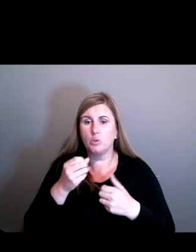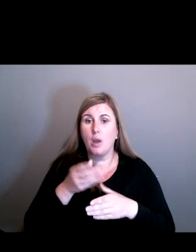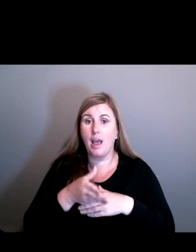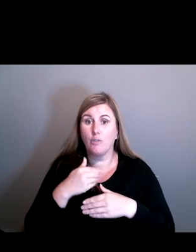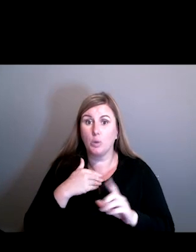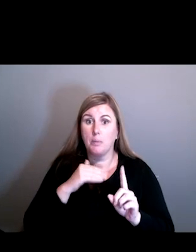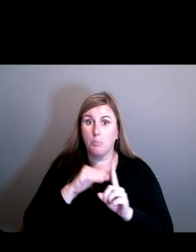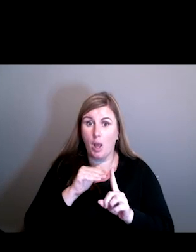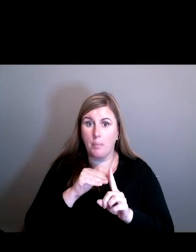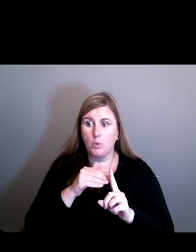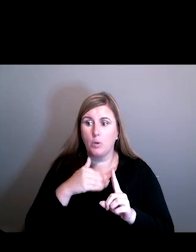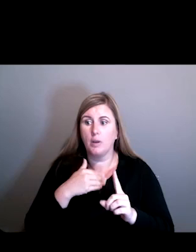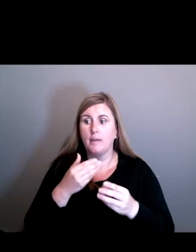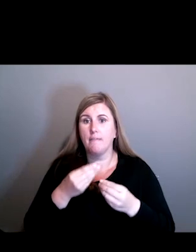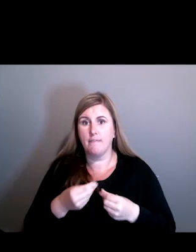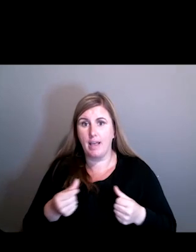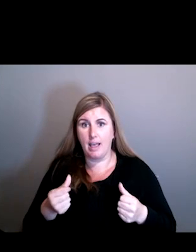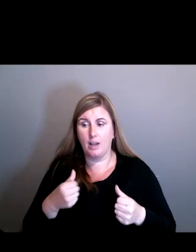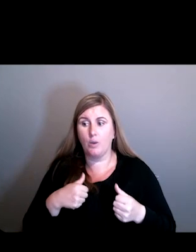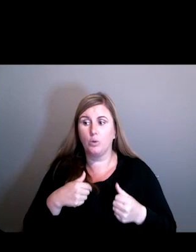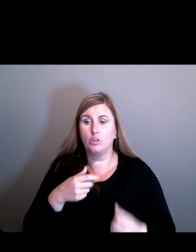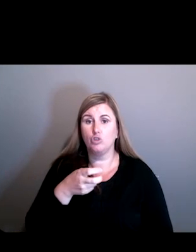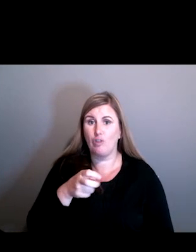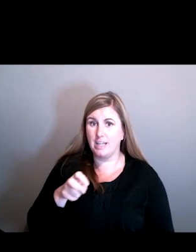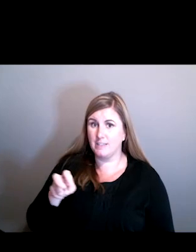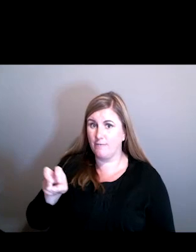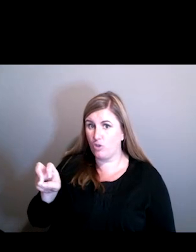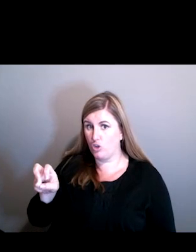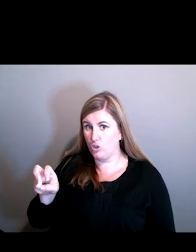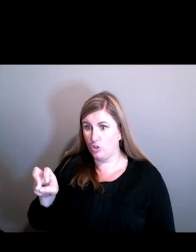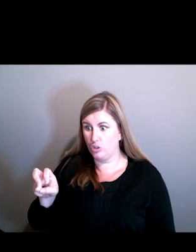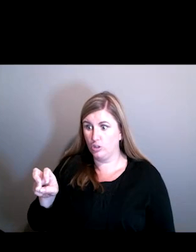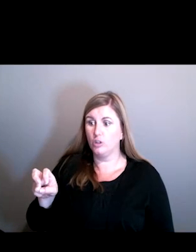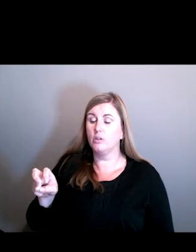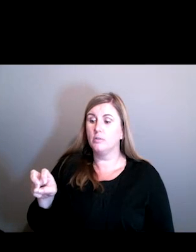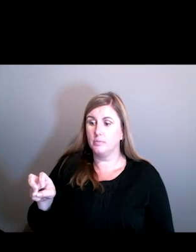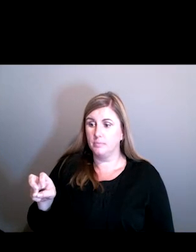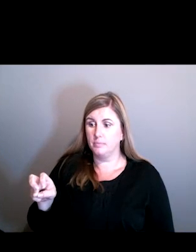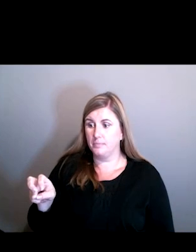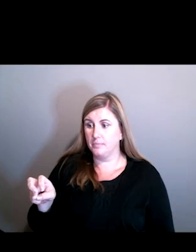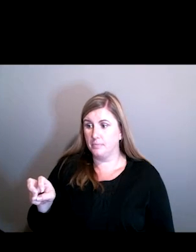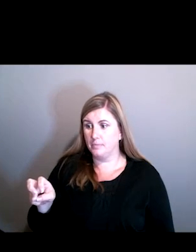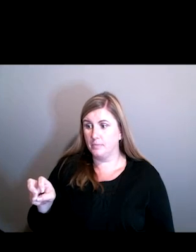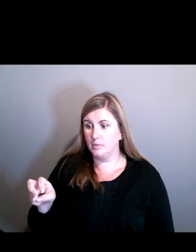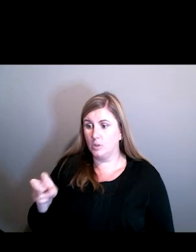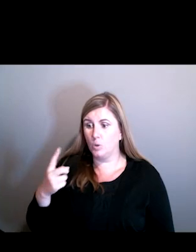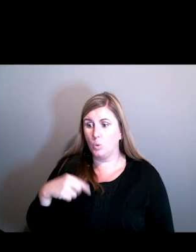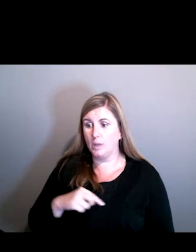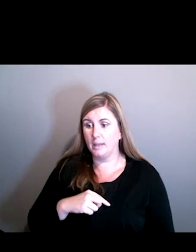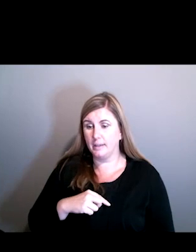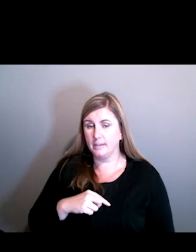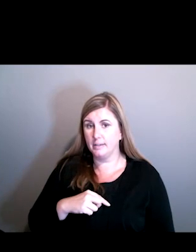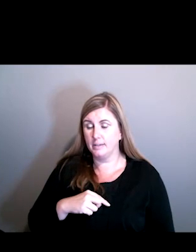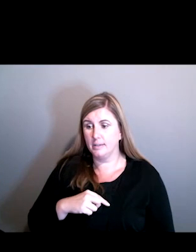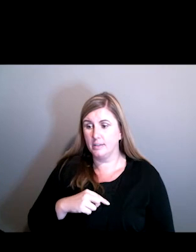not create a prompt dependency problem. So then after we prompt, we want to fade our prompts, and that's when we do the transfer trial.